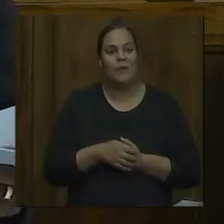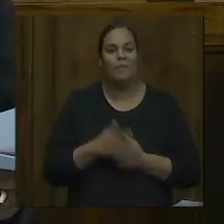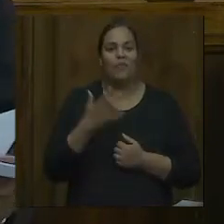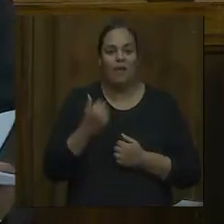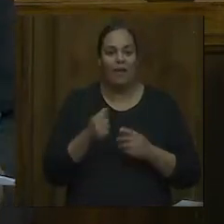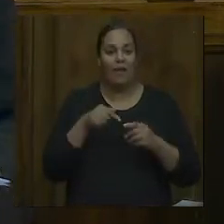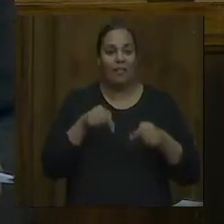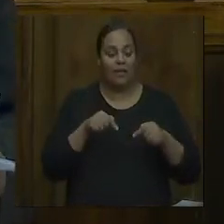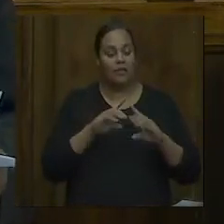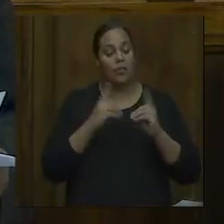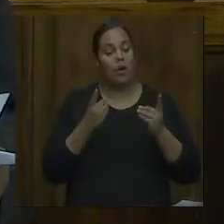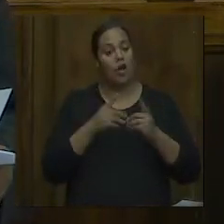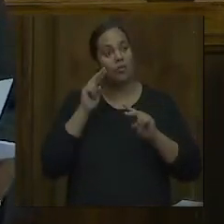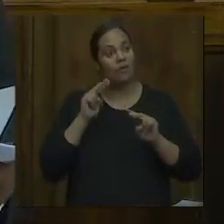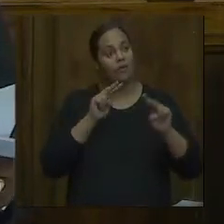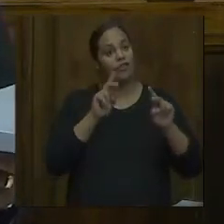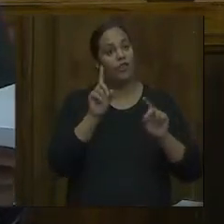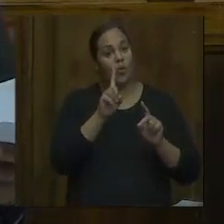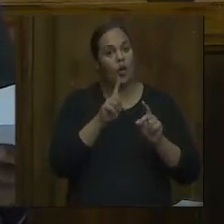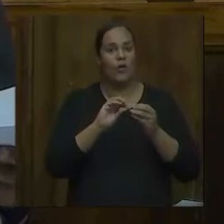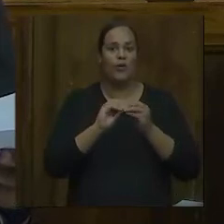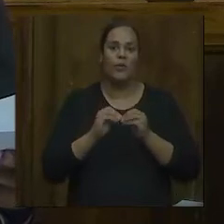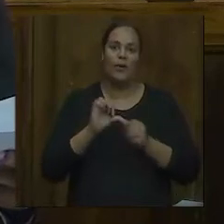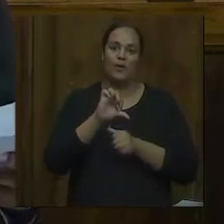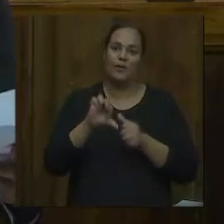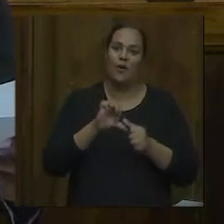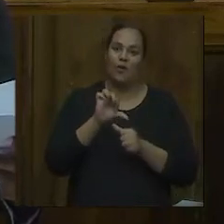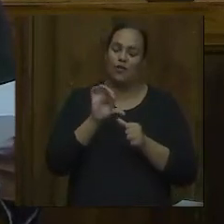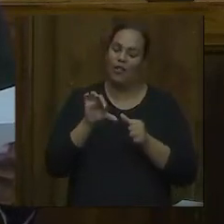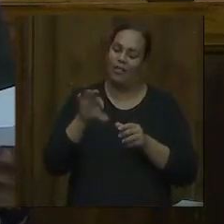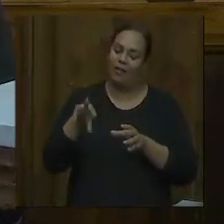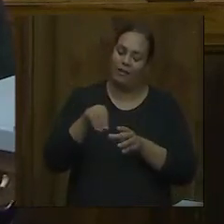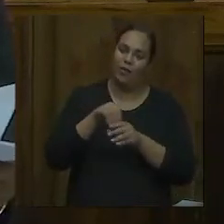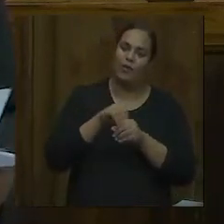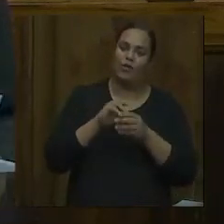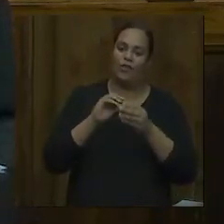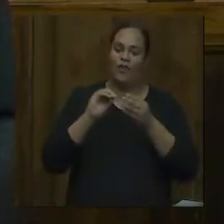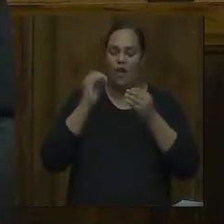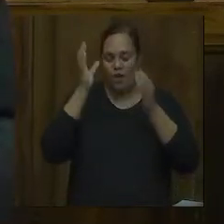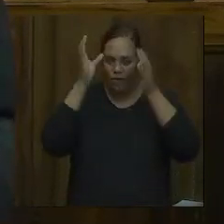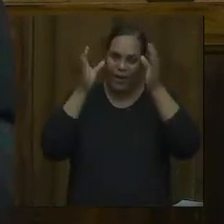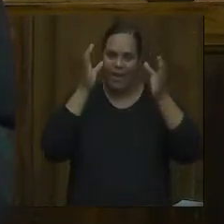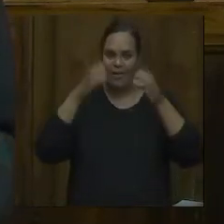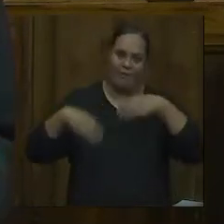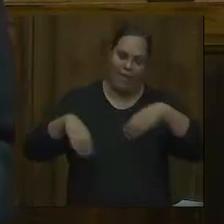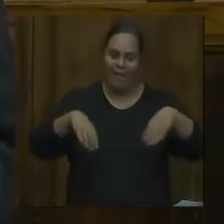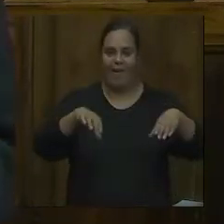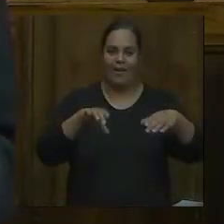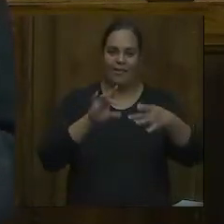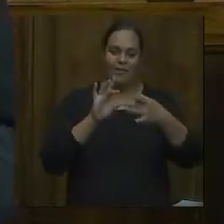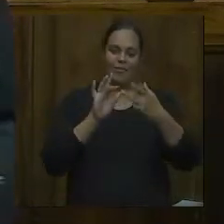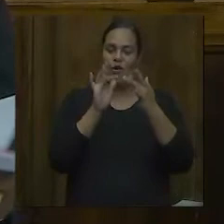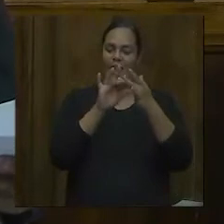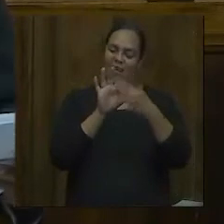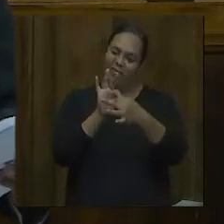this department's vision is to create a socially inclusive, creative, active, connected Western